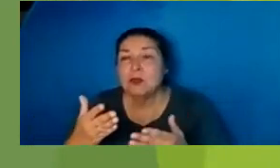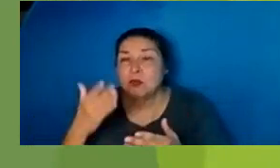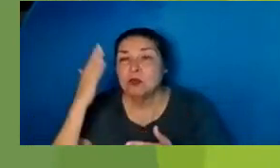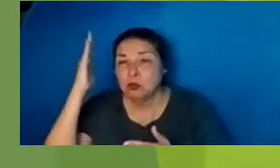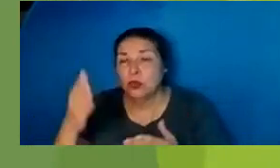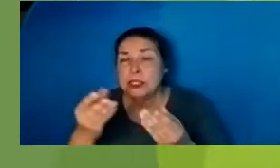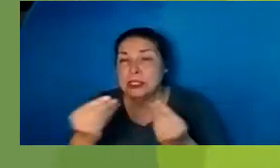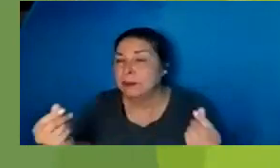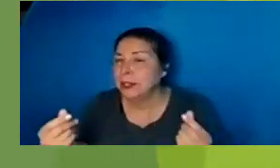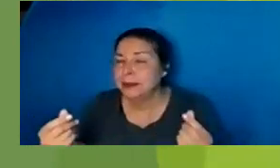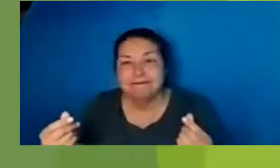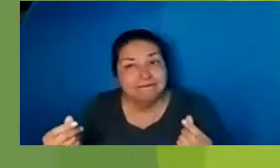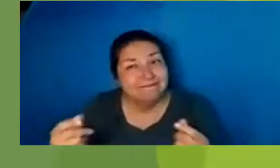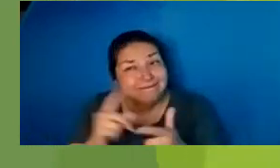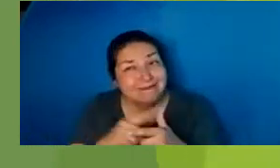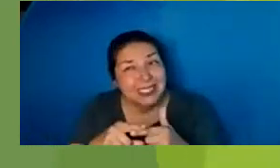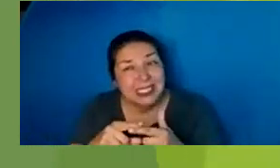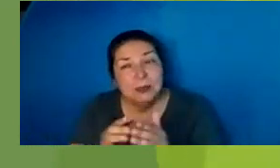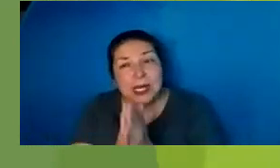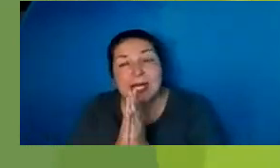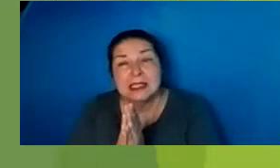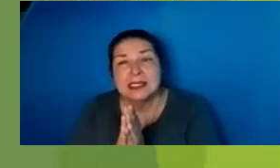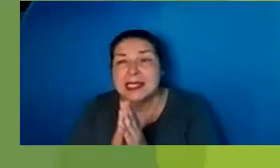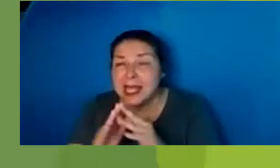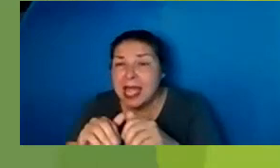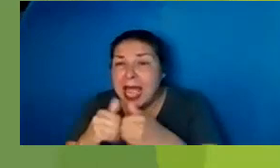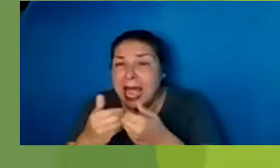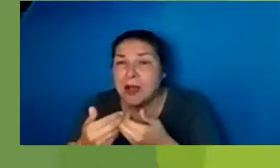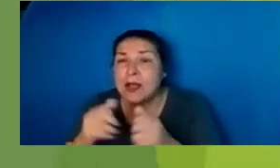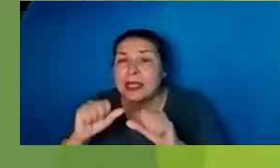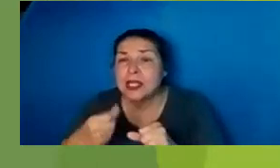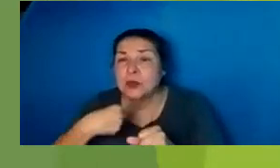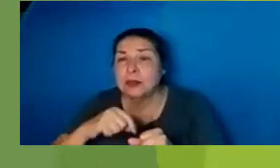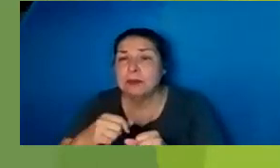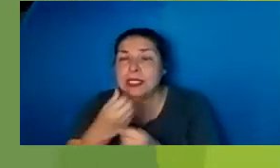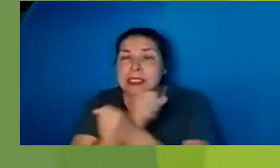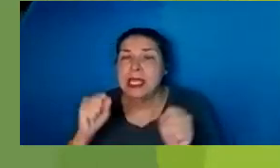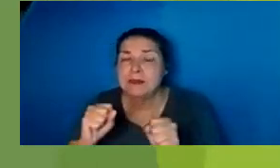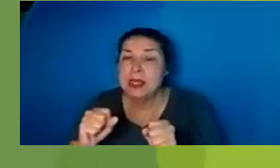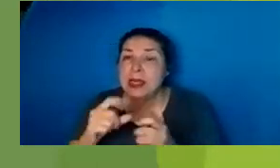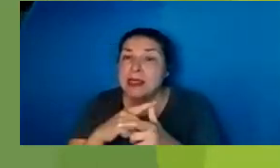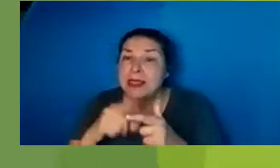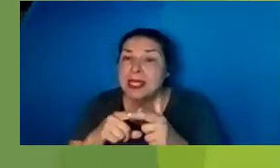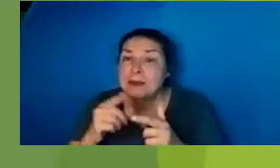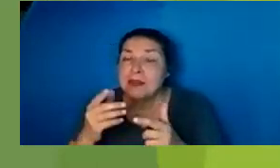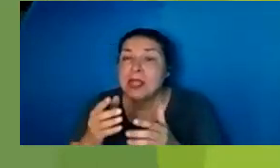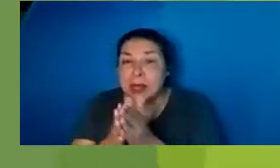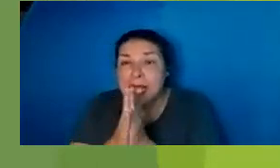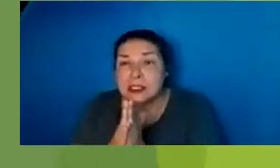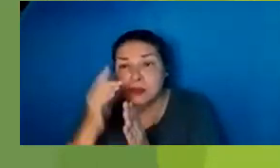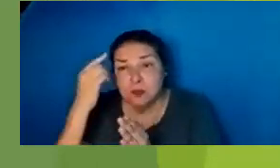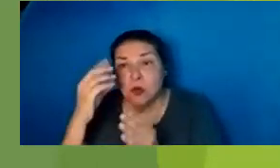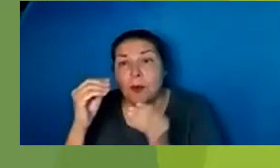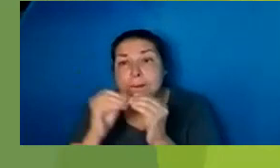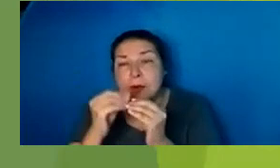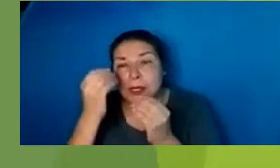they would ask, then how can we be saved? Maybe then they would demand to know more. How are then